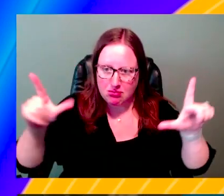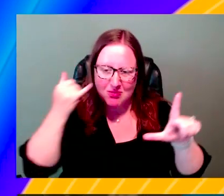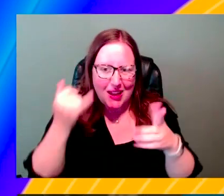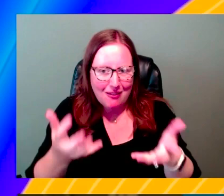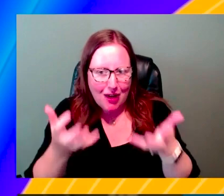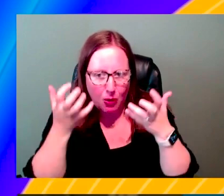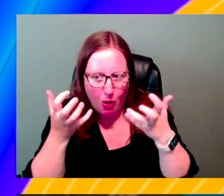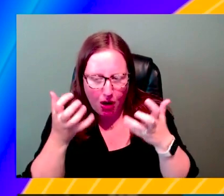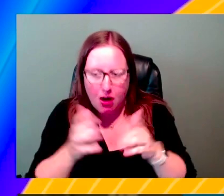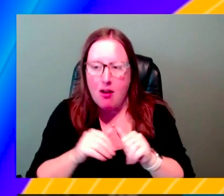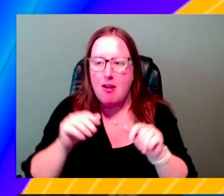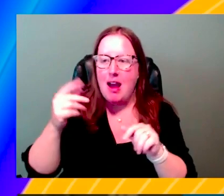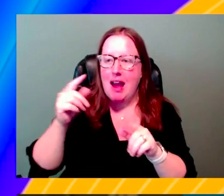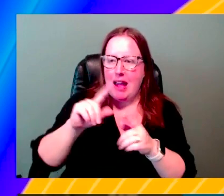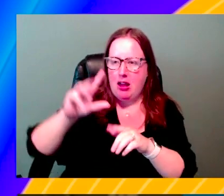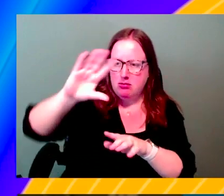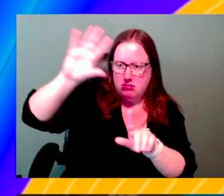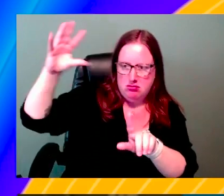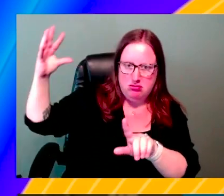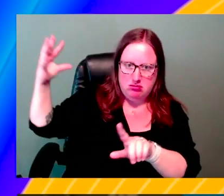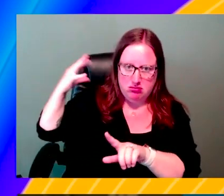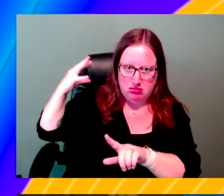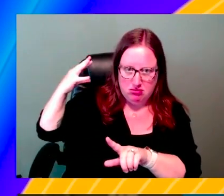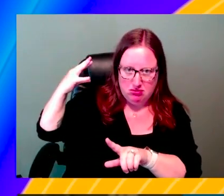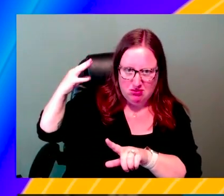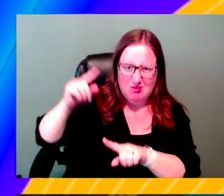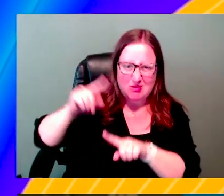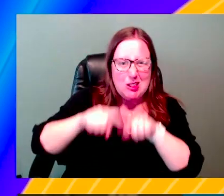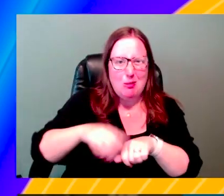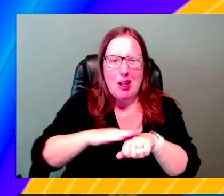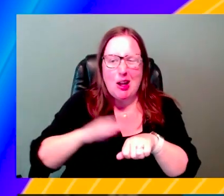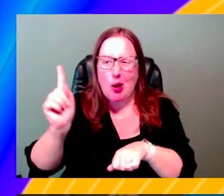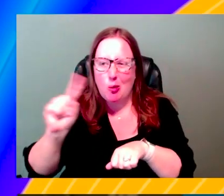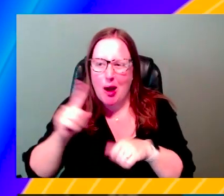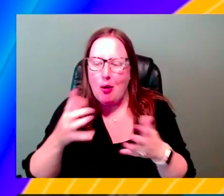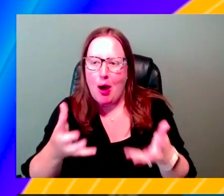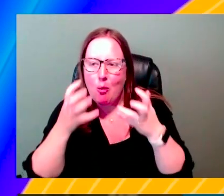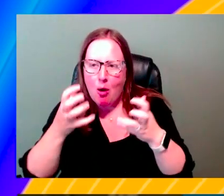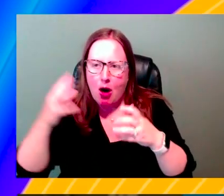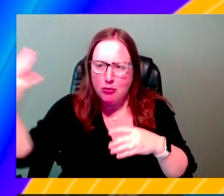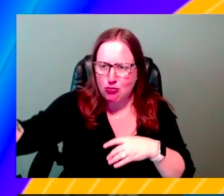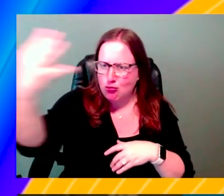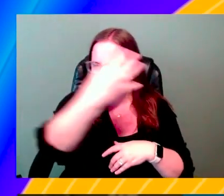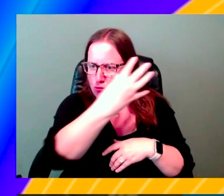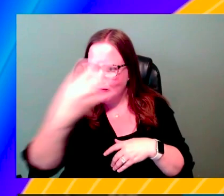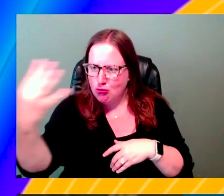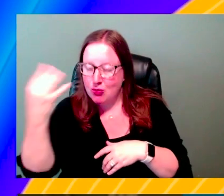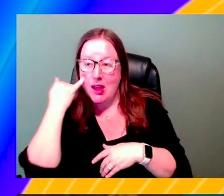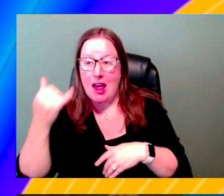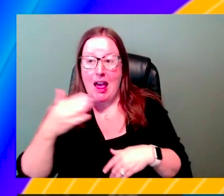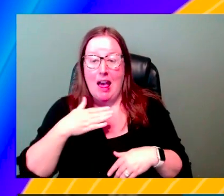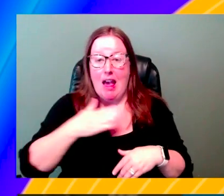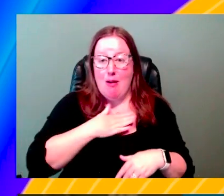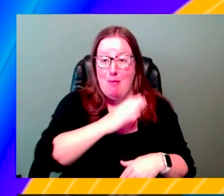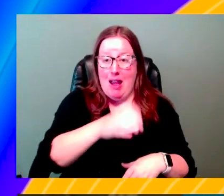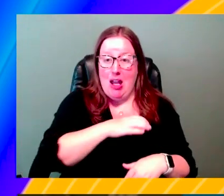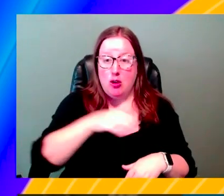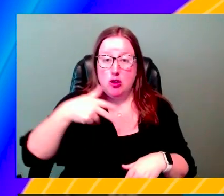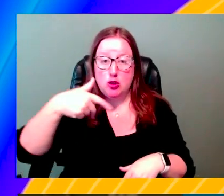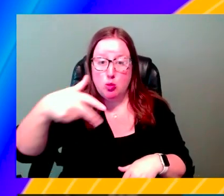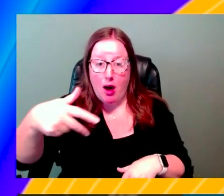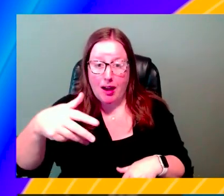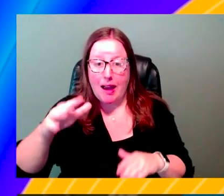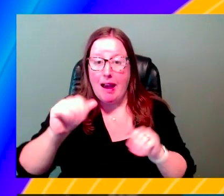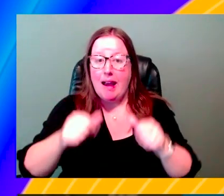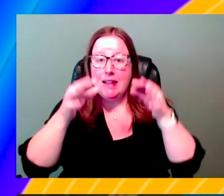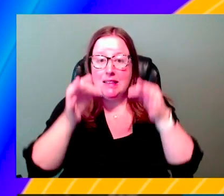the angle of the camera, so depending on where I want the camera to begin from. I can also, if my character's walking, with a simple checkbox, choose if I want the character